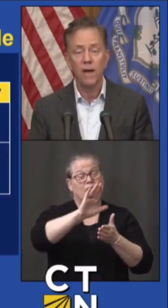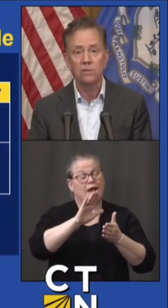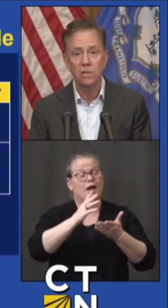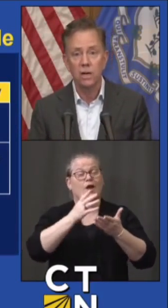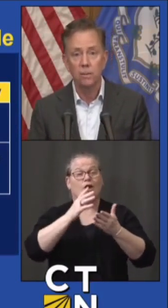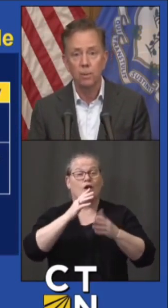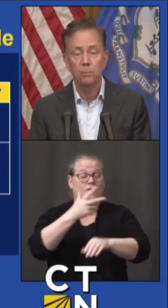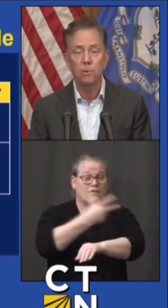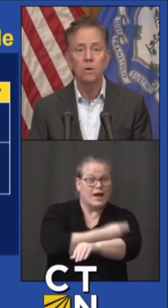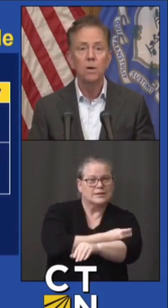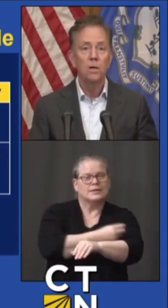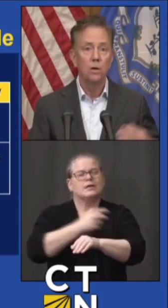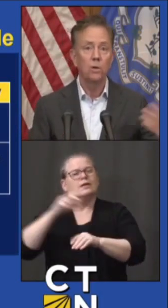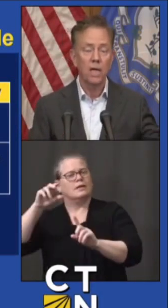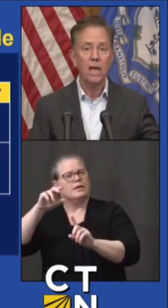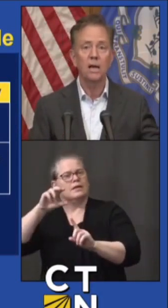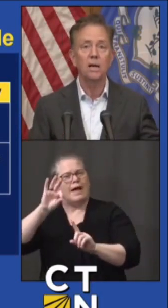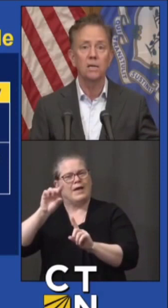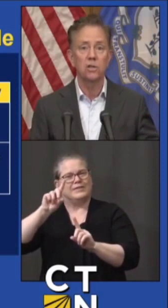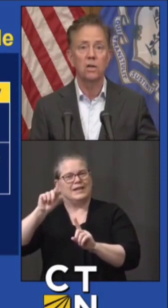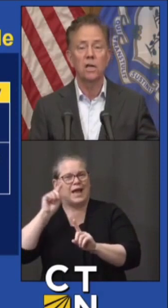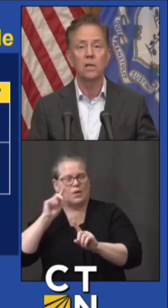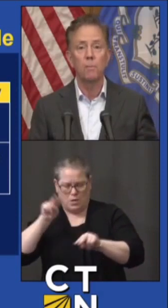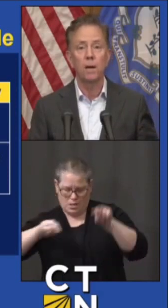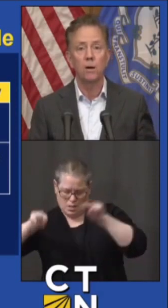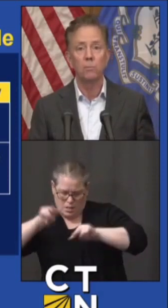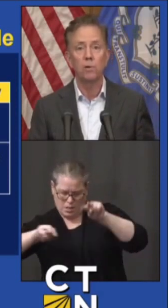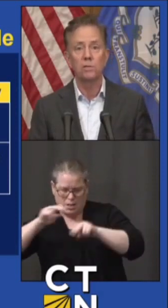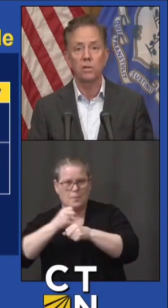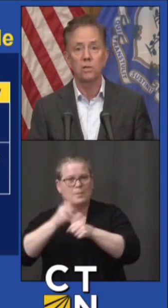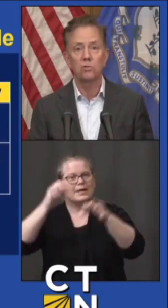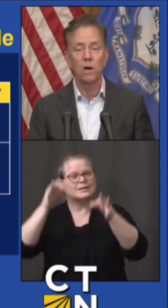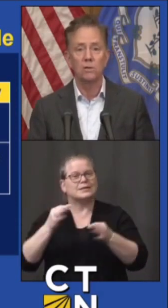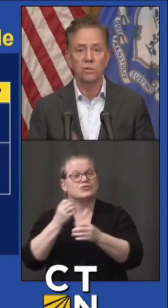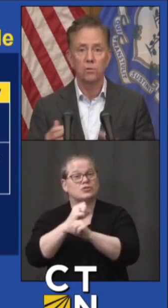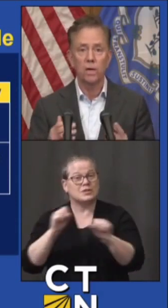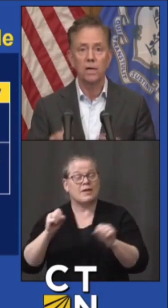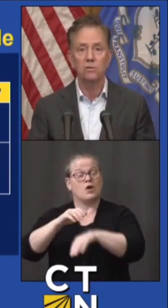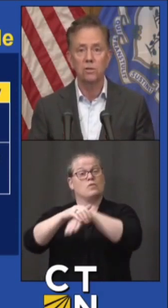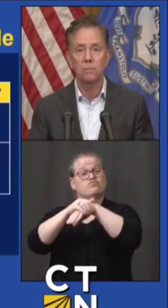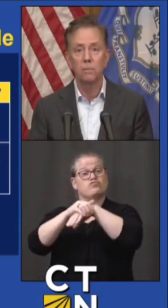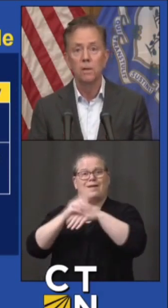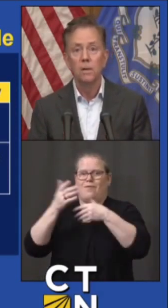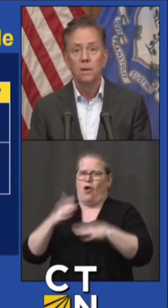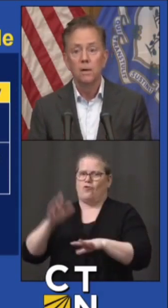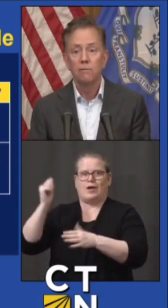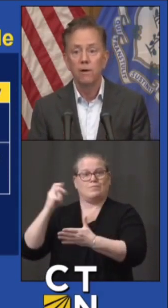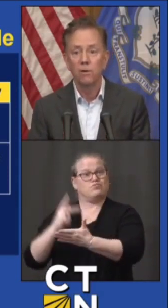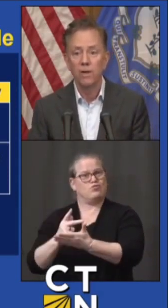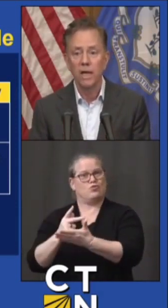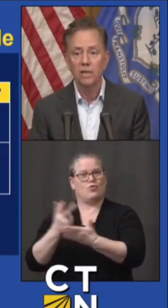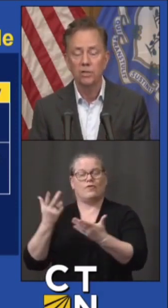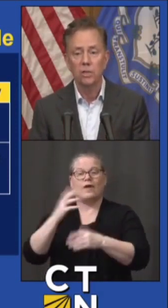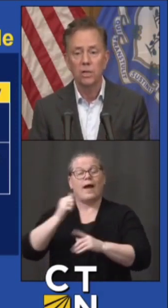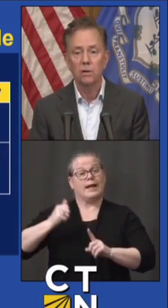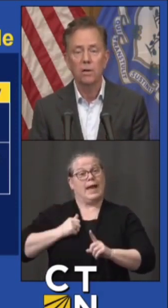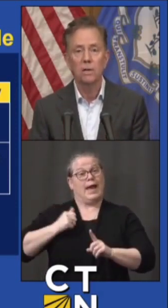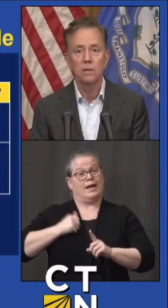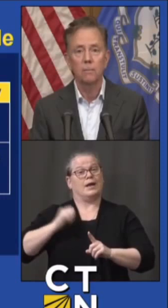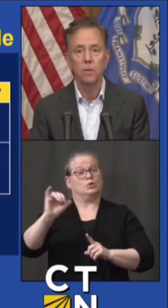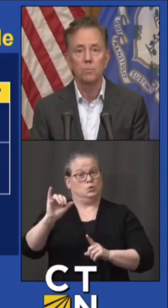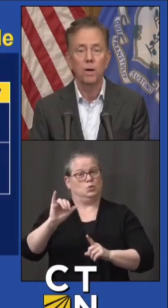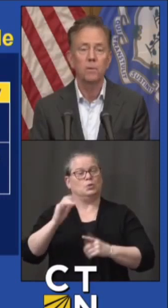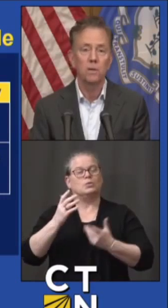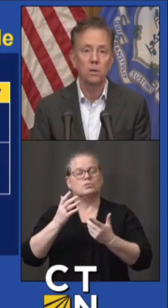already vaccinating people. You know that Canada has done an independent appraisal as well, so we're getting some verification there.